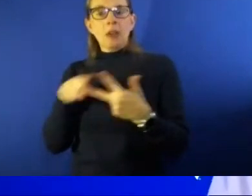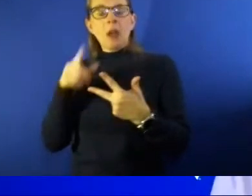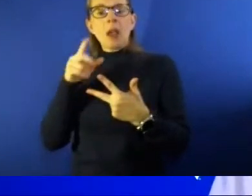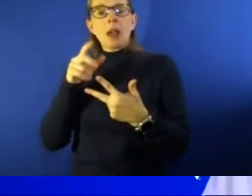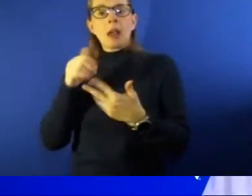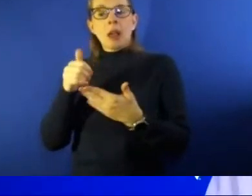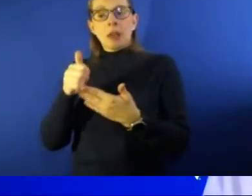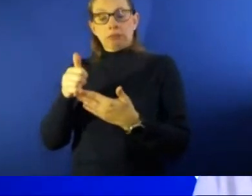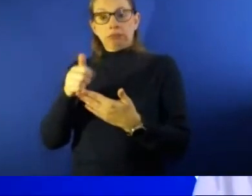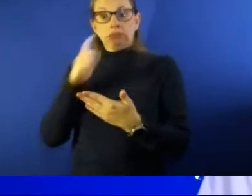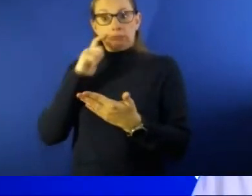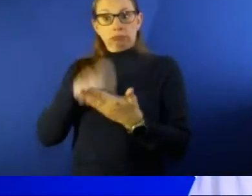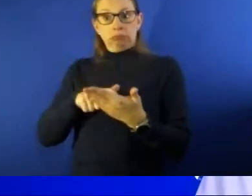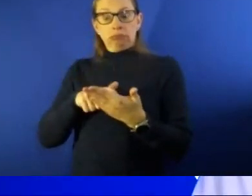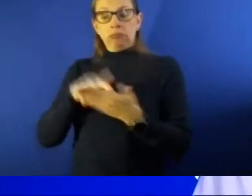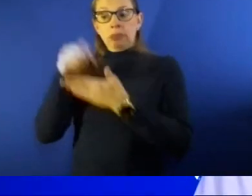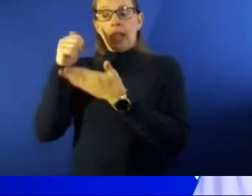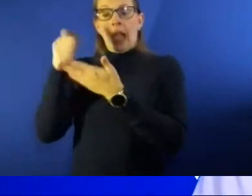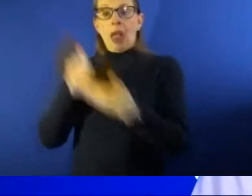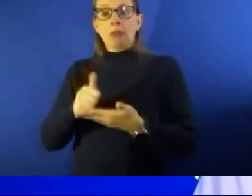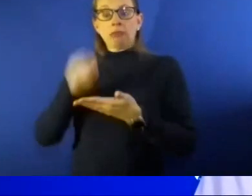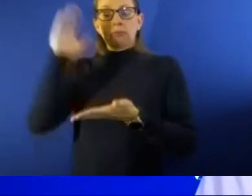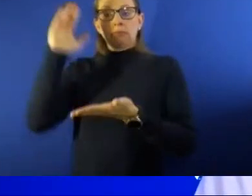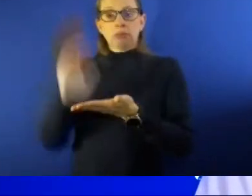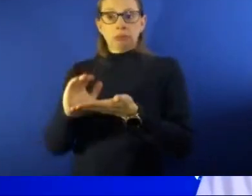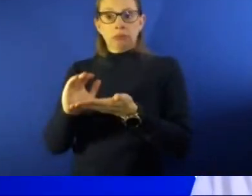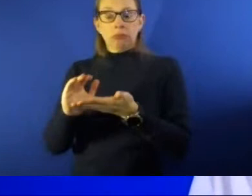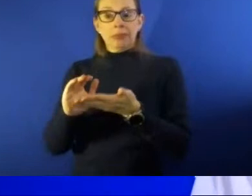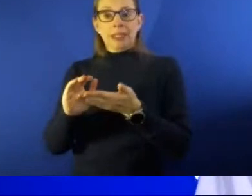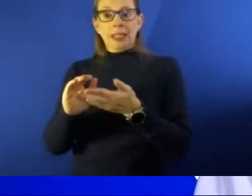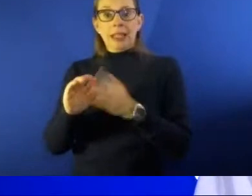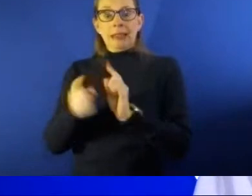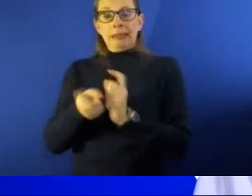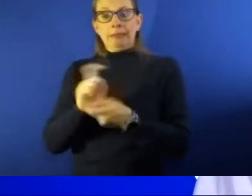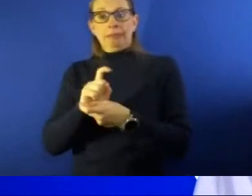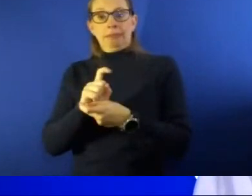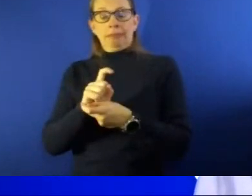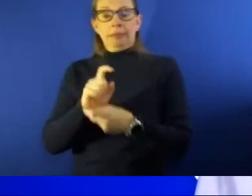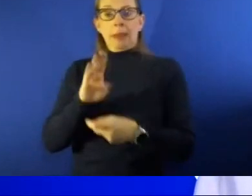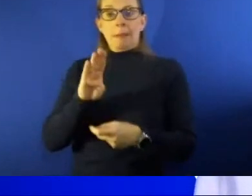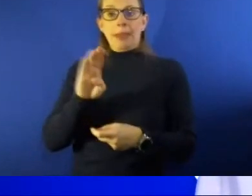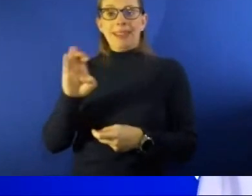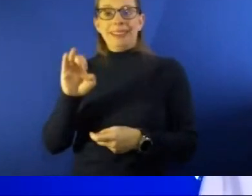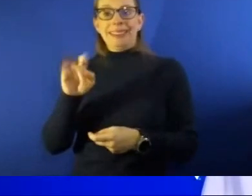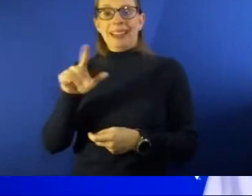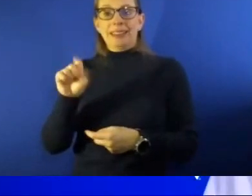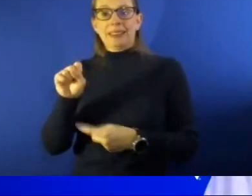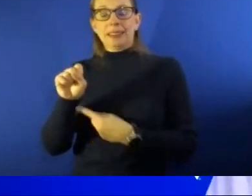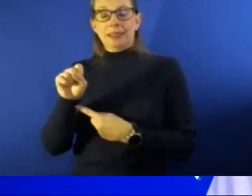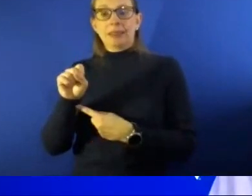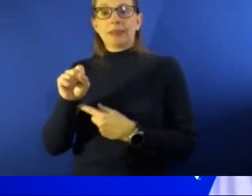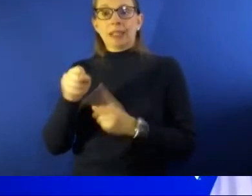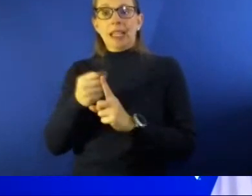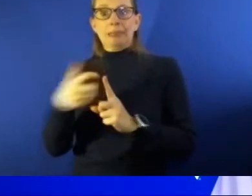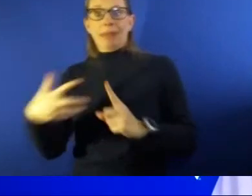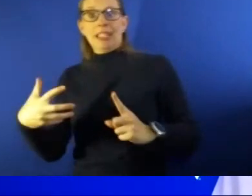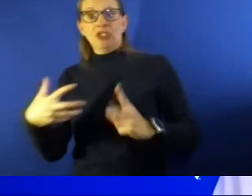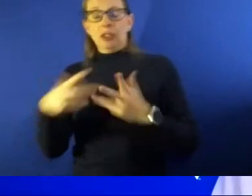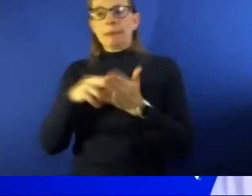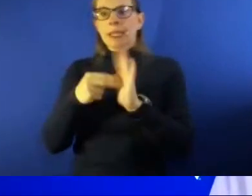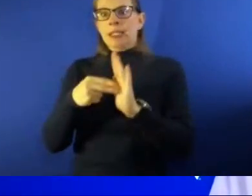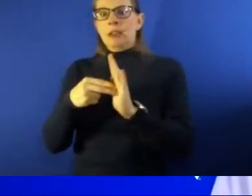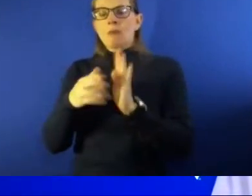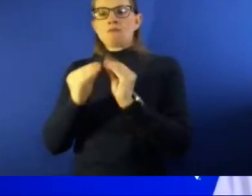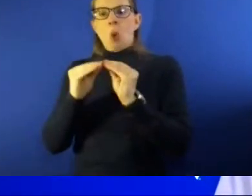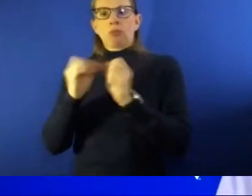further expansion and evolution of your B cells and antibodies that are produced. So I haven't seen any information